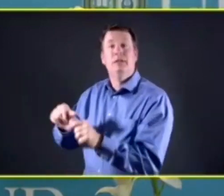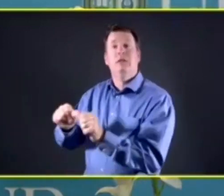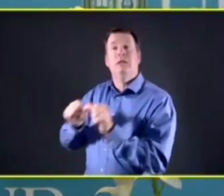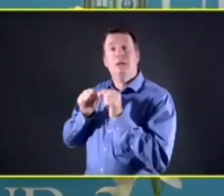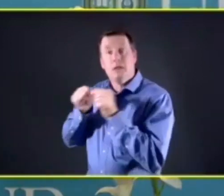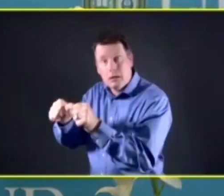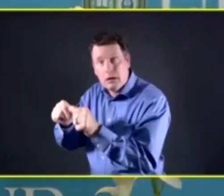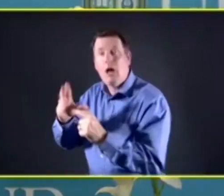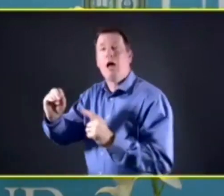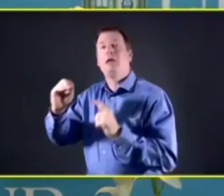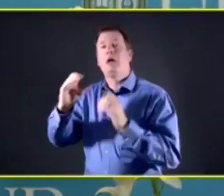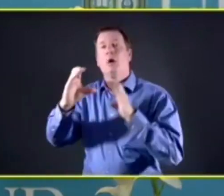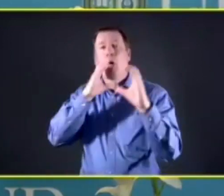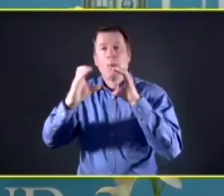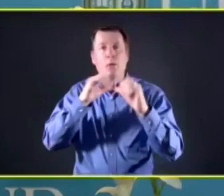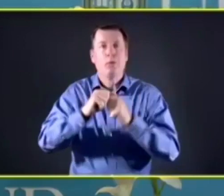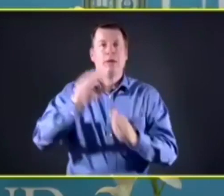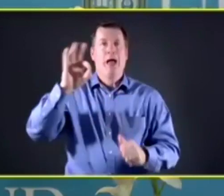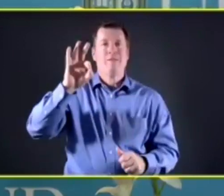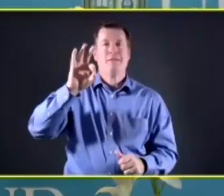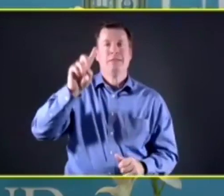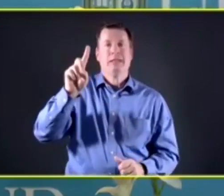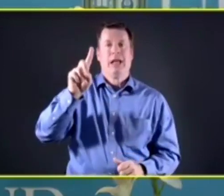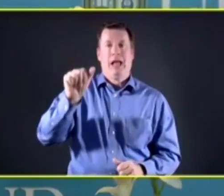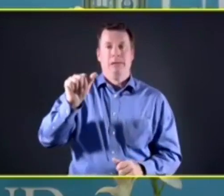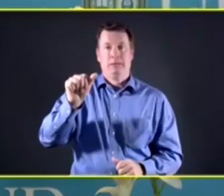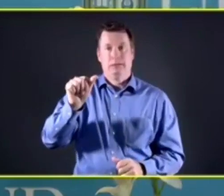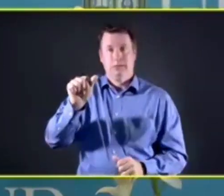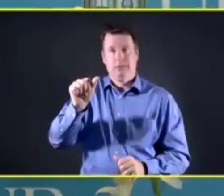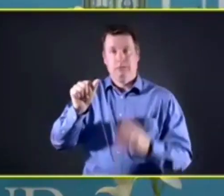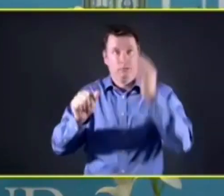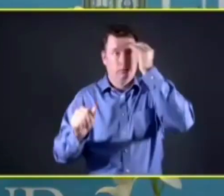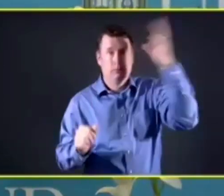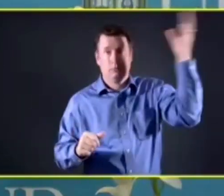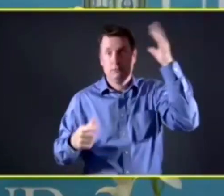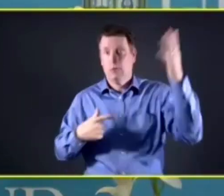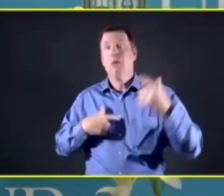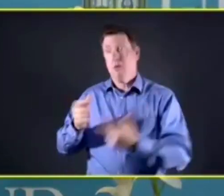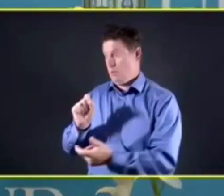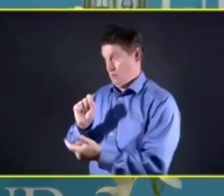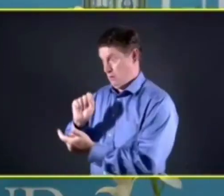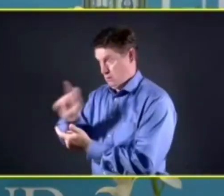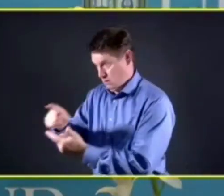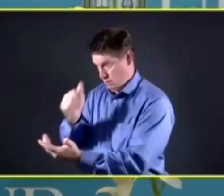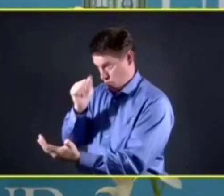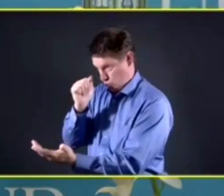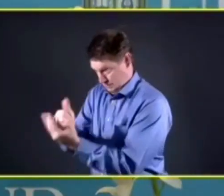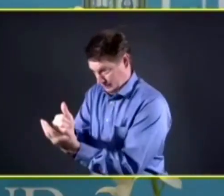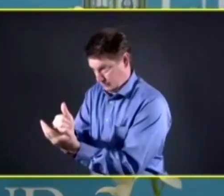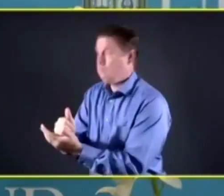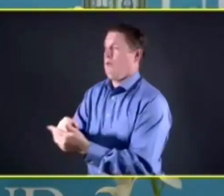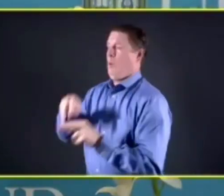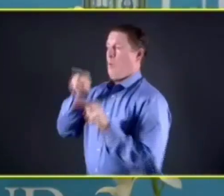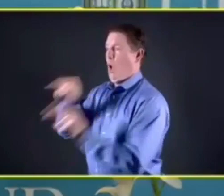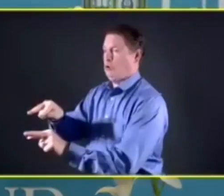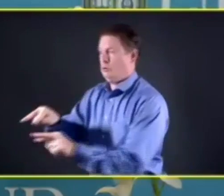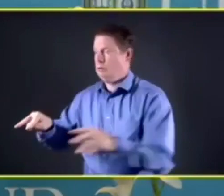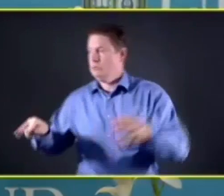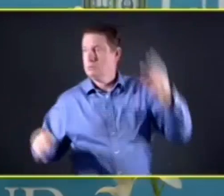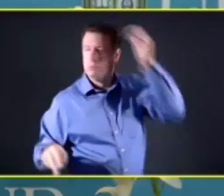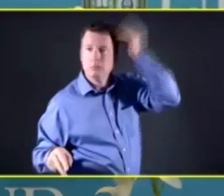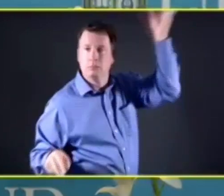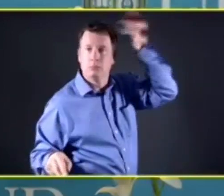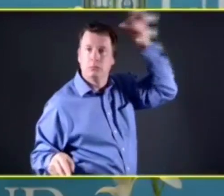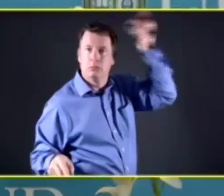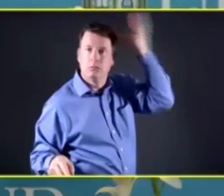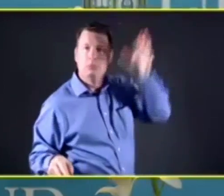large amount of data from chloroquine, not hydroxychloroquine, but chloroquine and azithromycin for use against